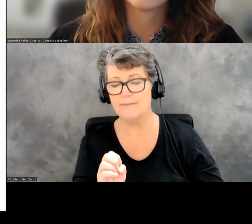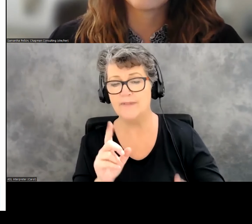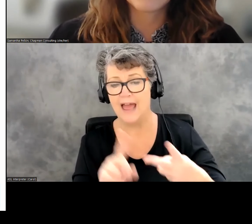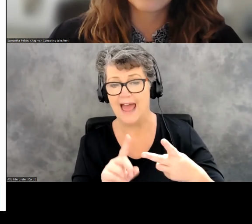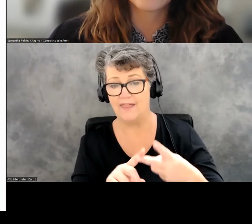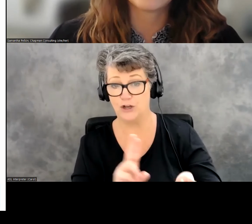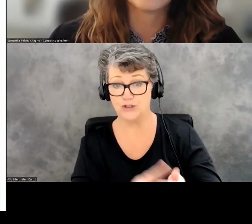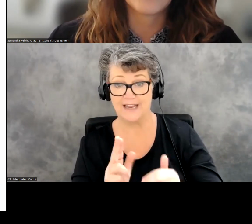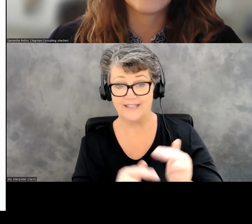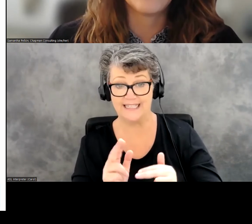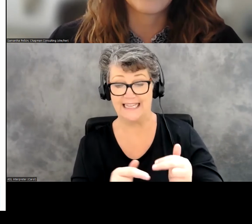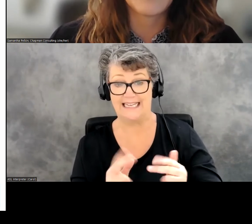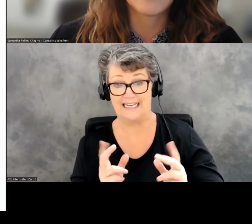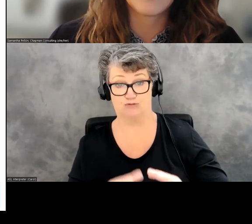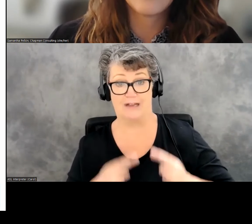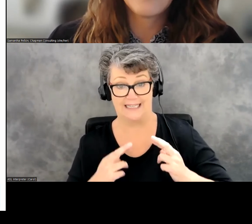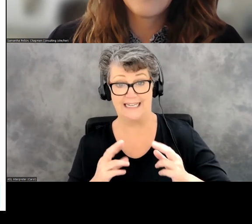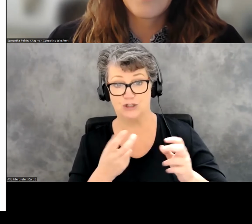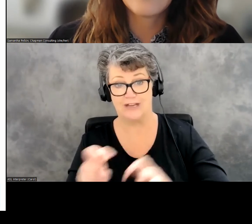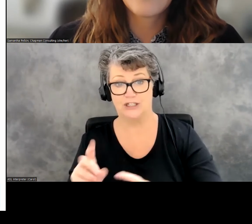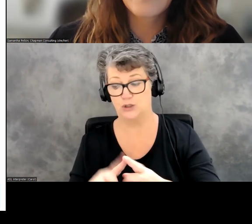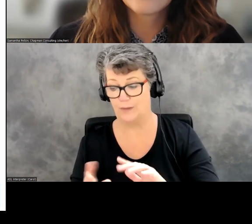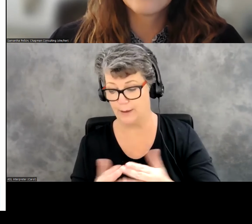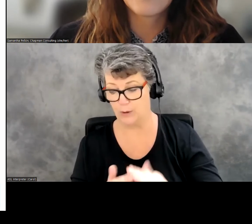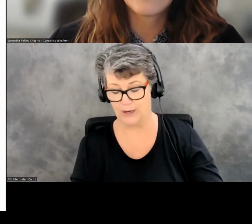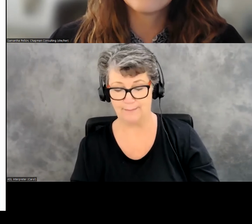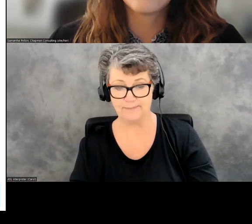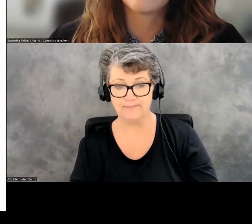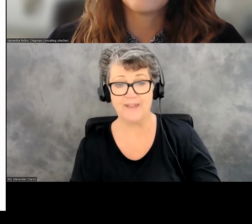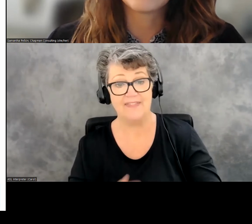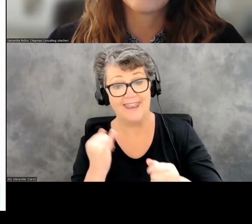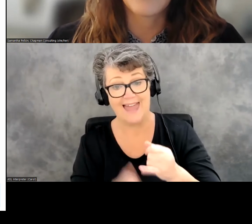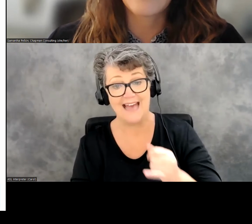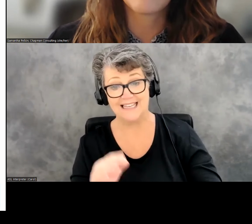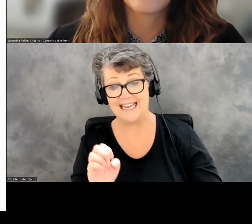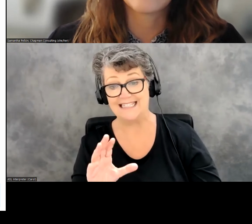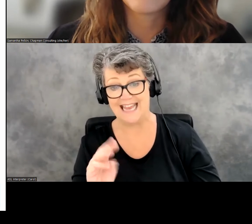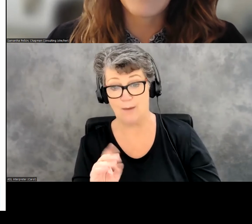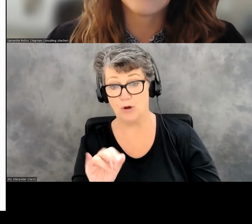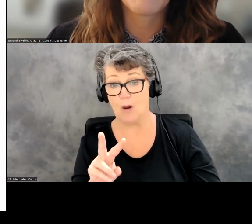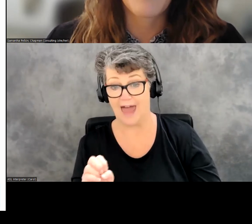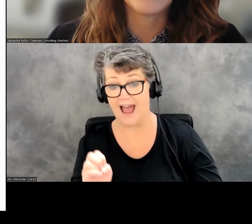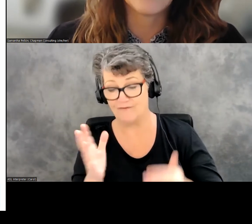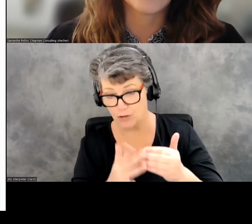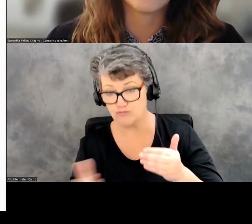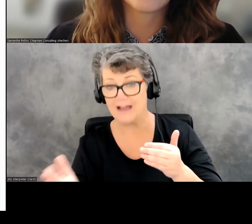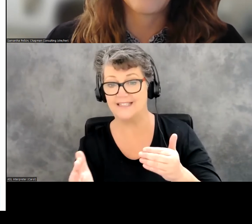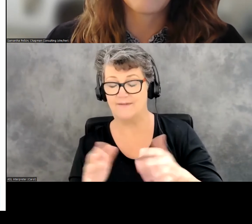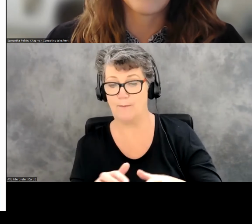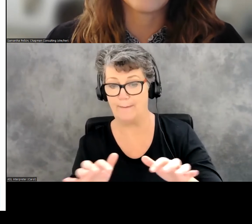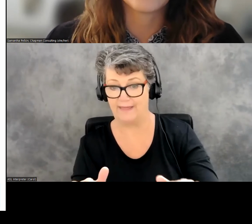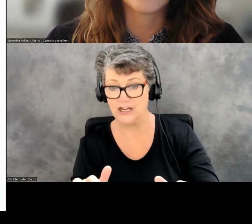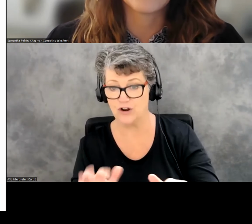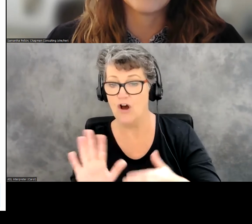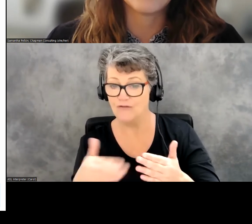nursing facility residents transitioning to the community. And then lastly, ECM will go live for the remaining populations for